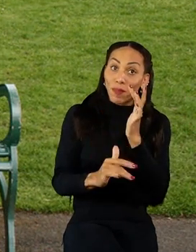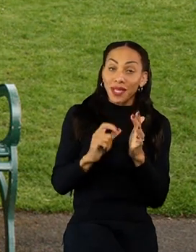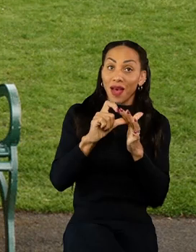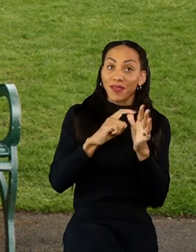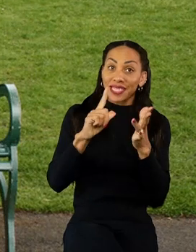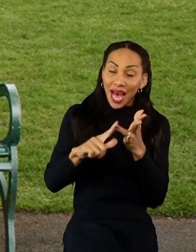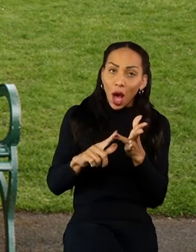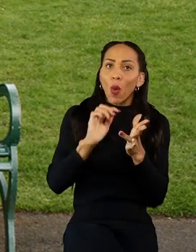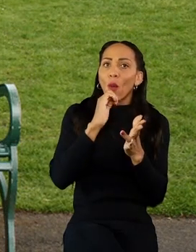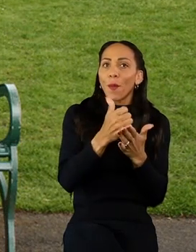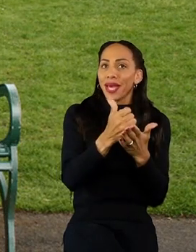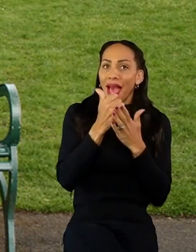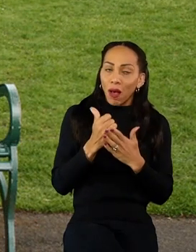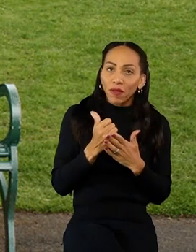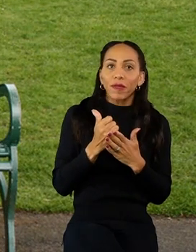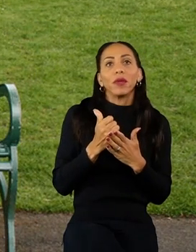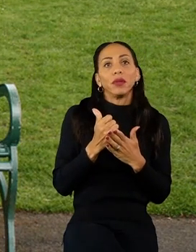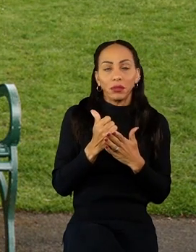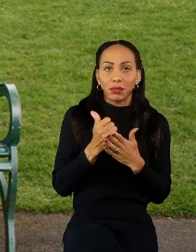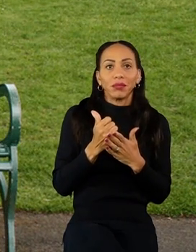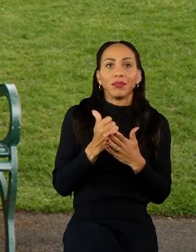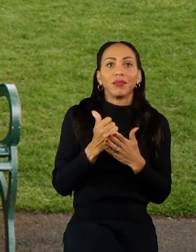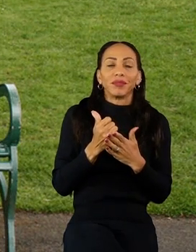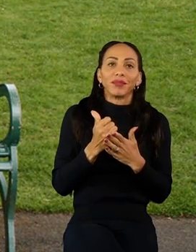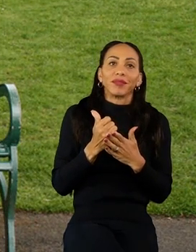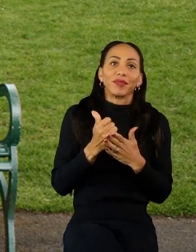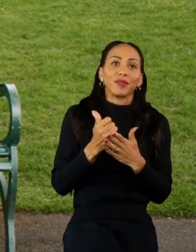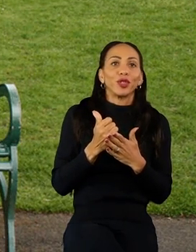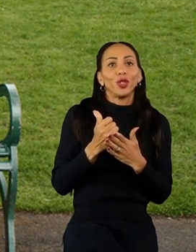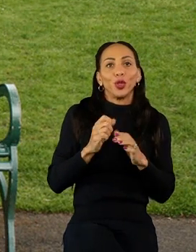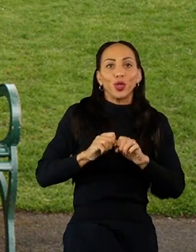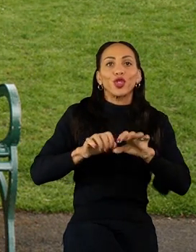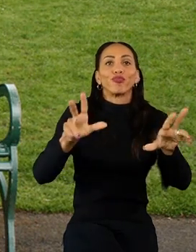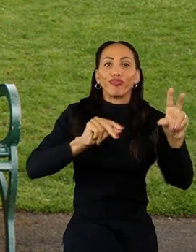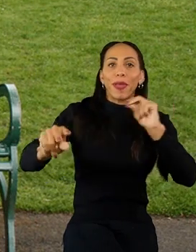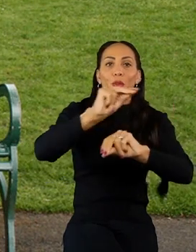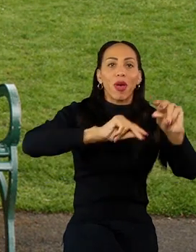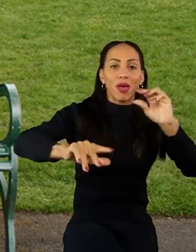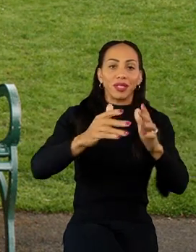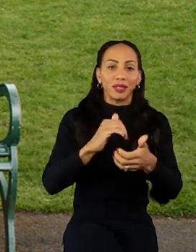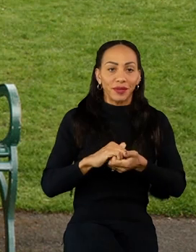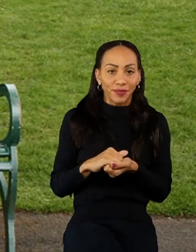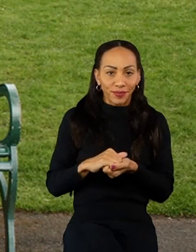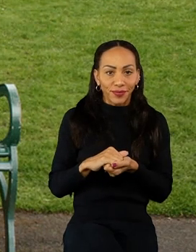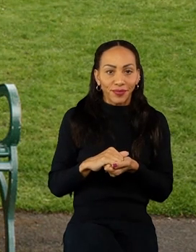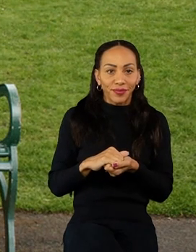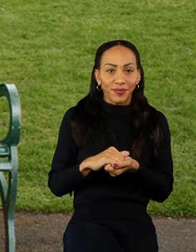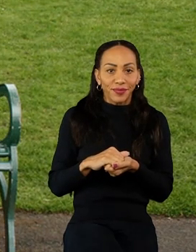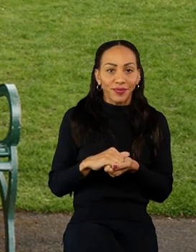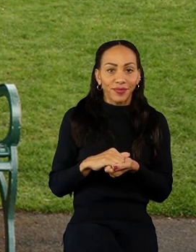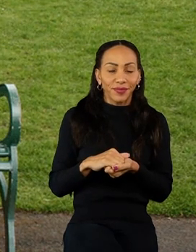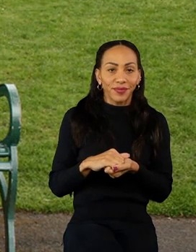further discussion. So this website's going to be really helpful in kind of like bringing this all together and announcing